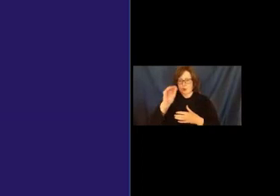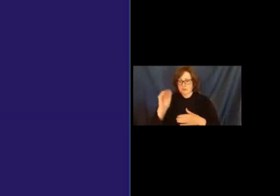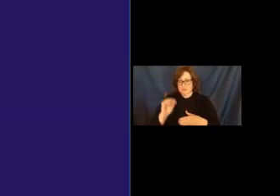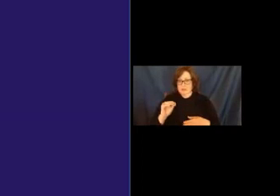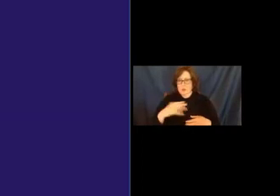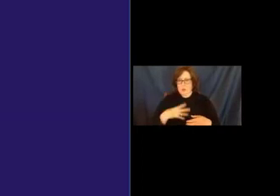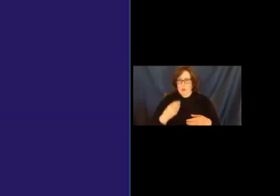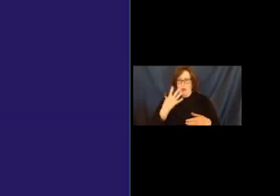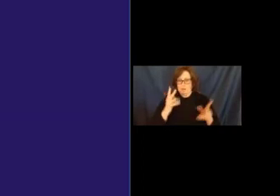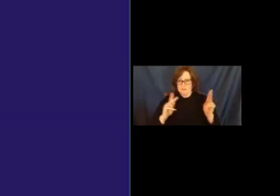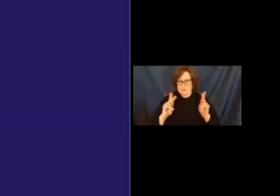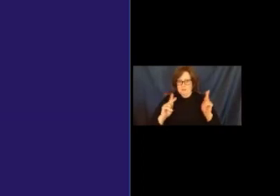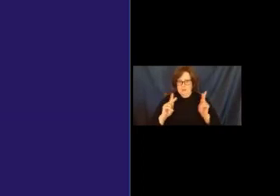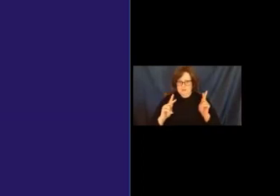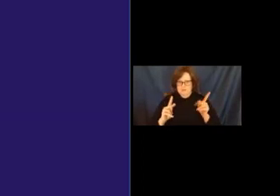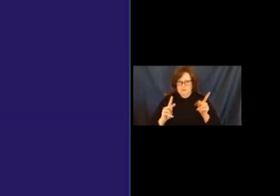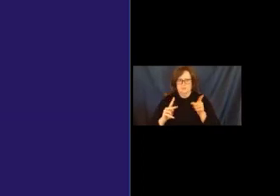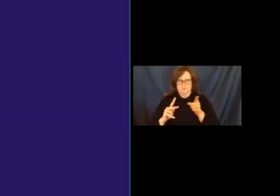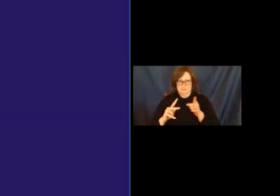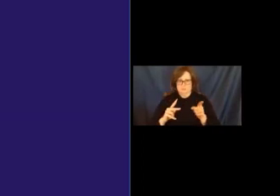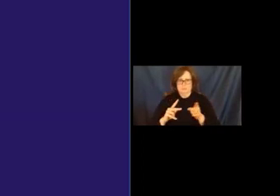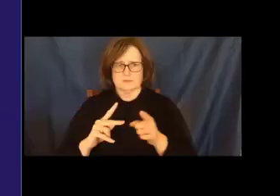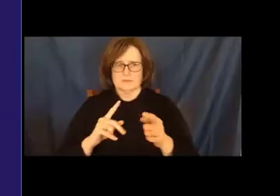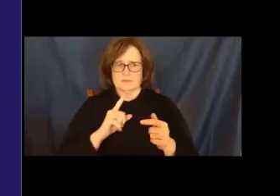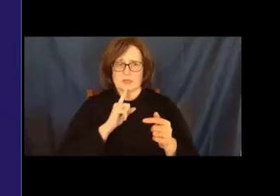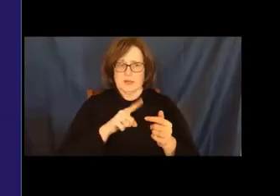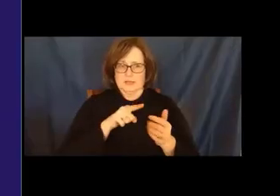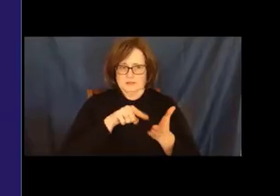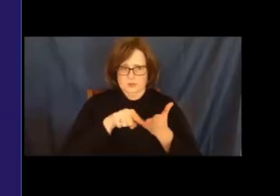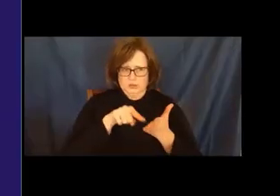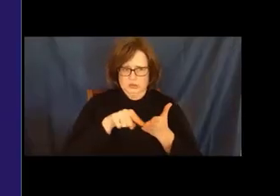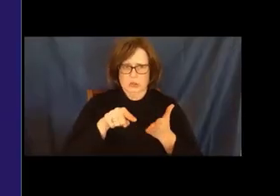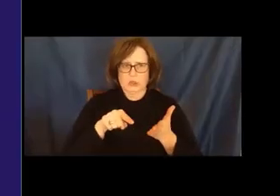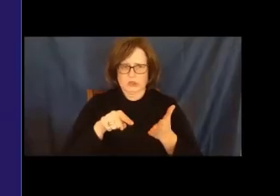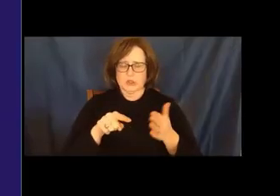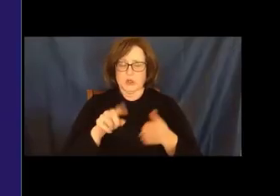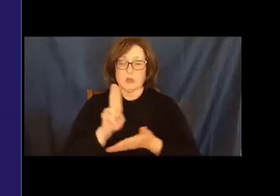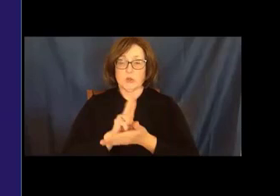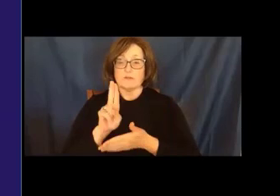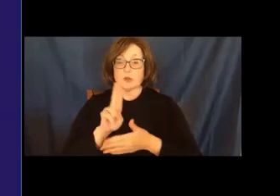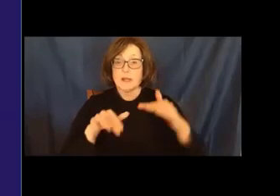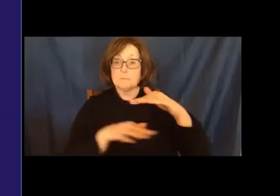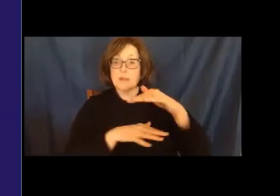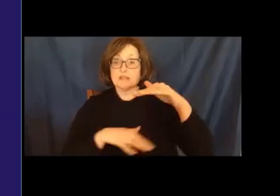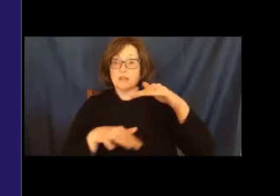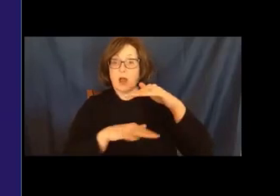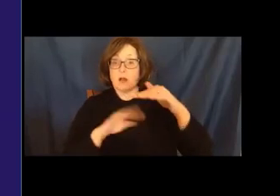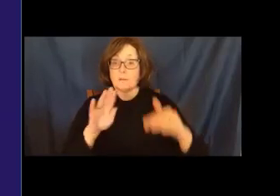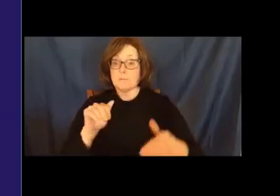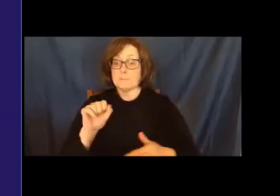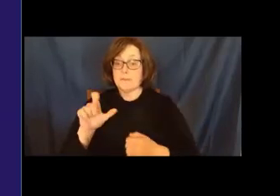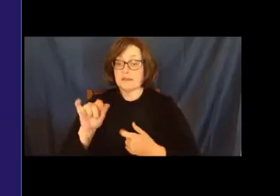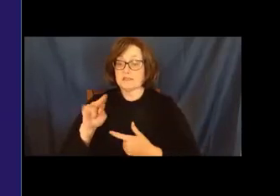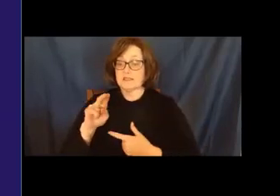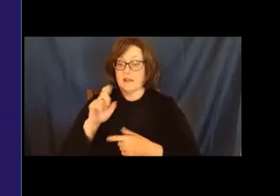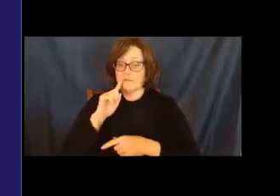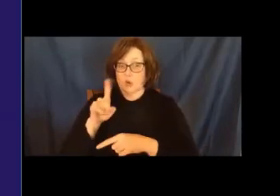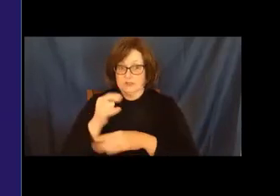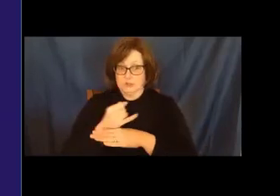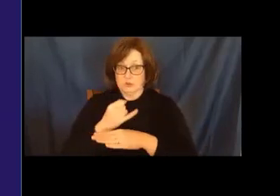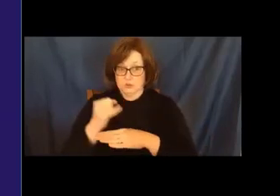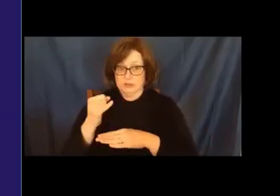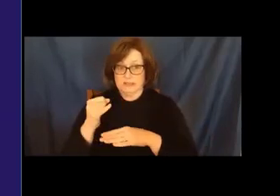been conducting a diversity baseline survey for the industry, which includes trade publishers. And their most recent 2019 survey showed